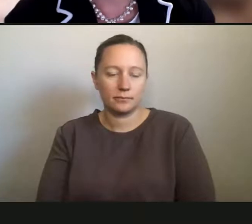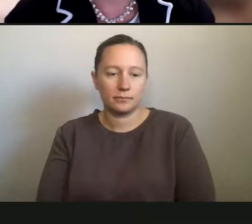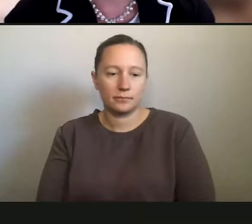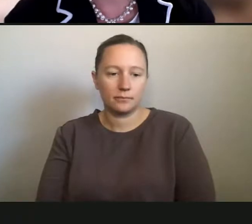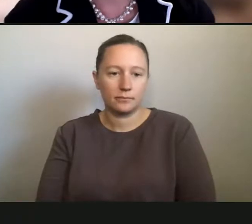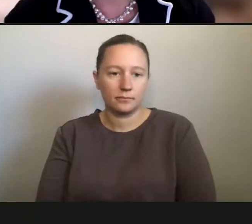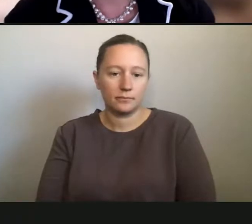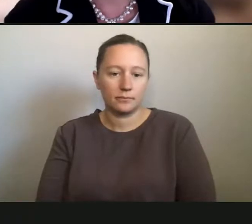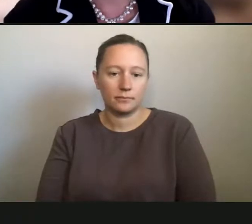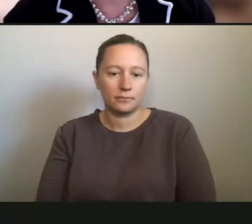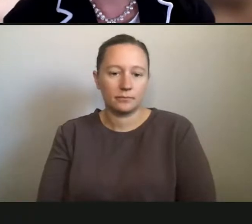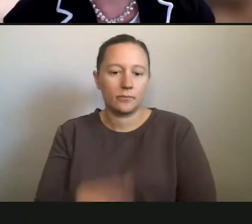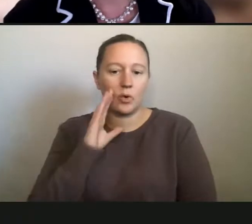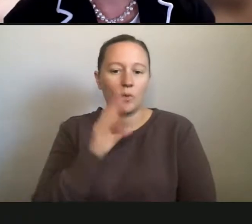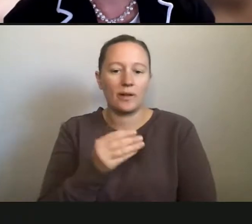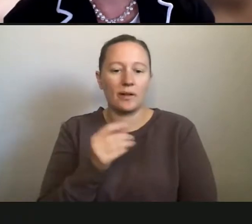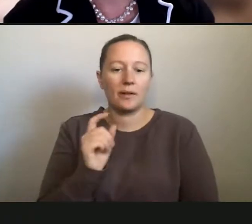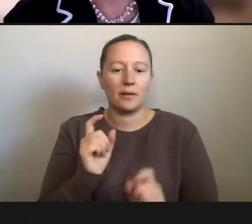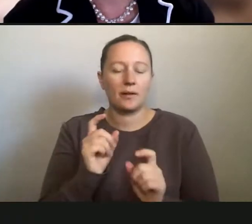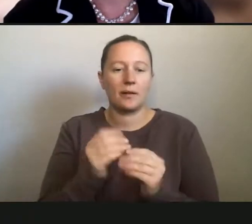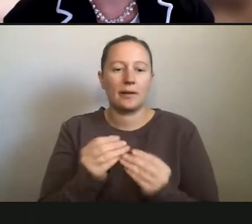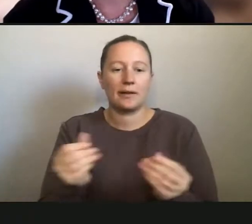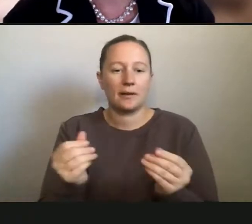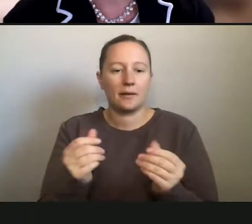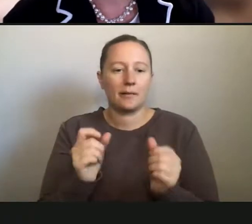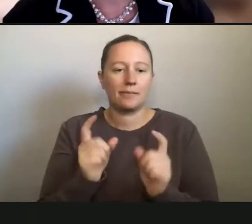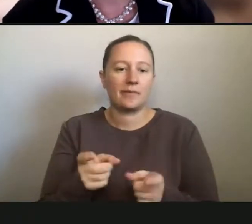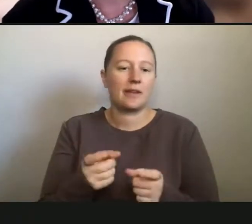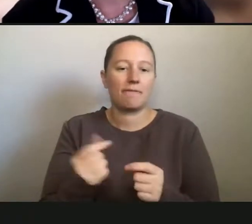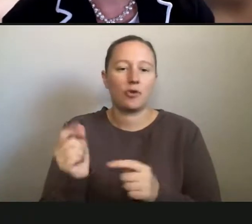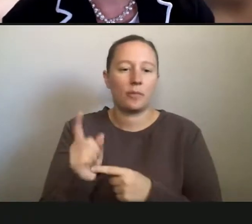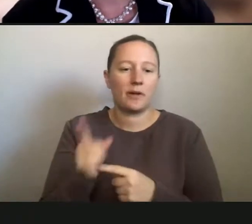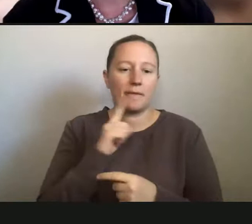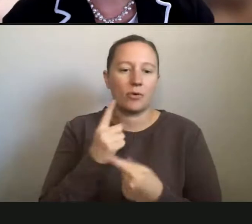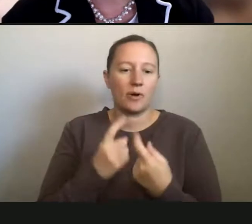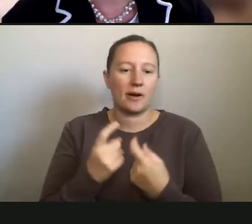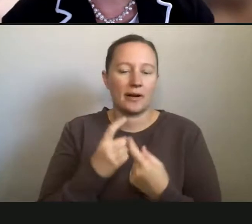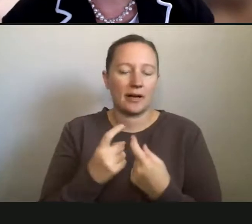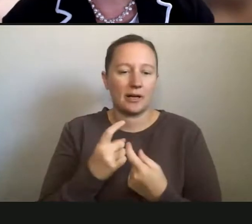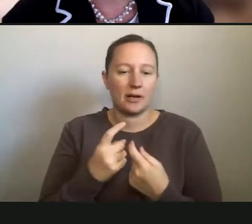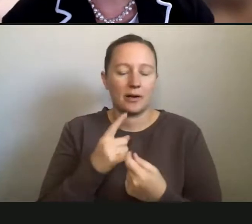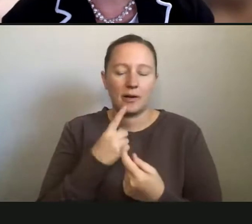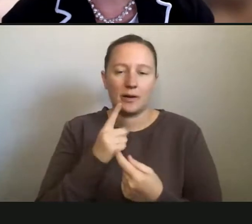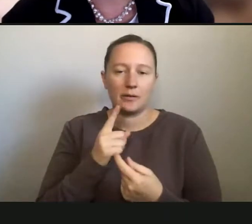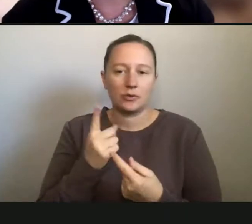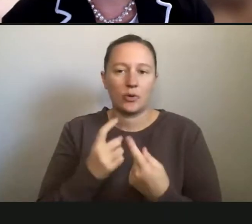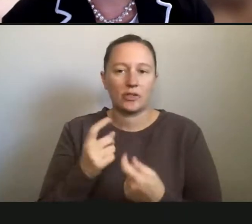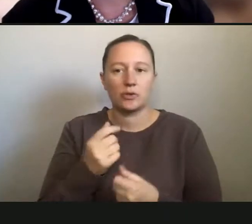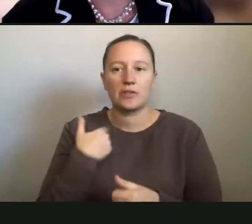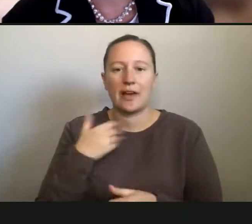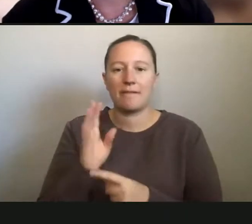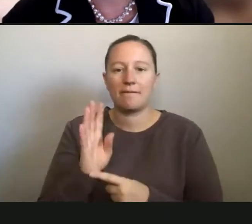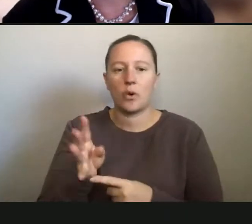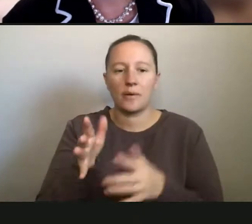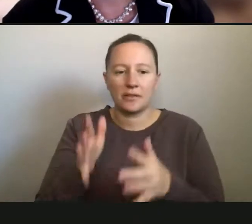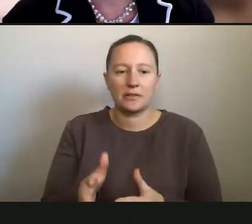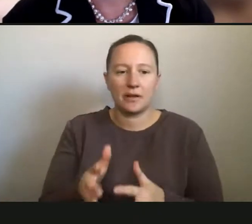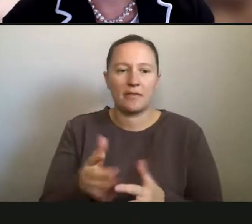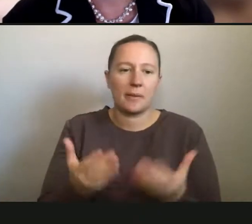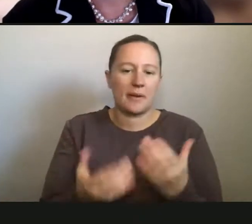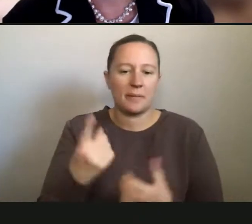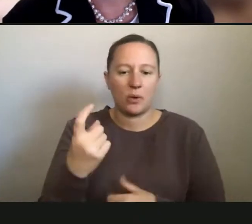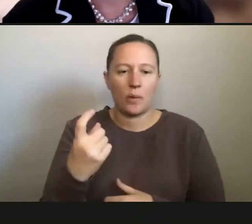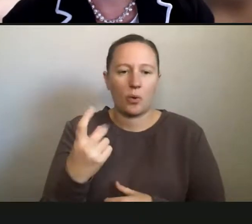Okay, great. We'll give people a minute to answer questions. We have about 4 more minutes left in this session, so we'll have a chance for a couple